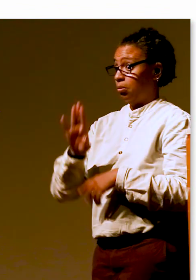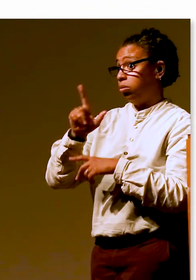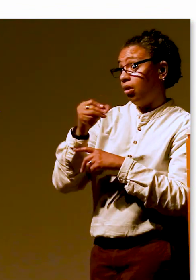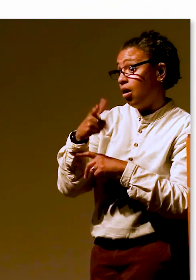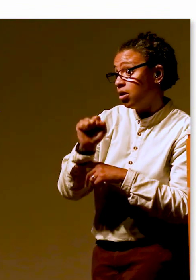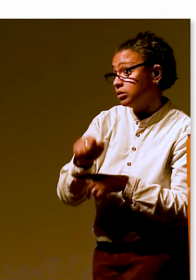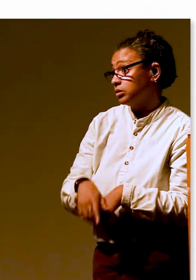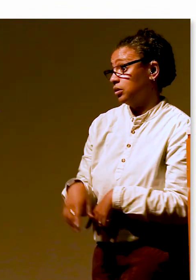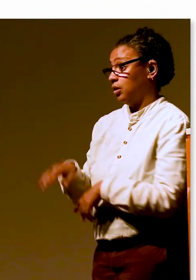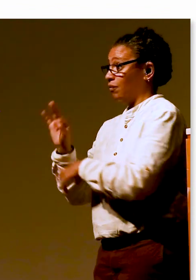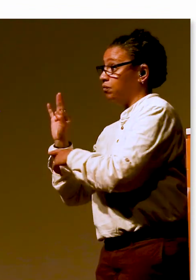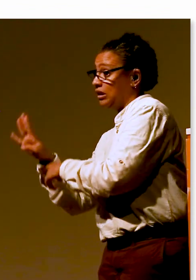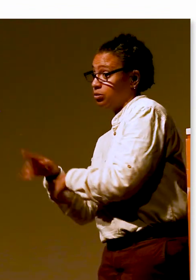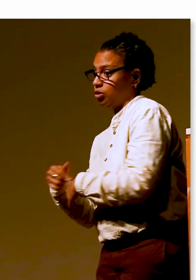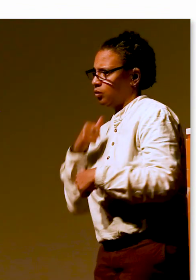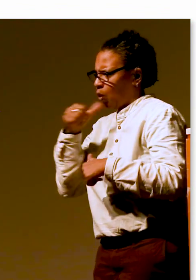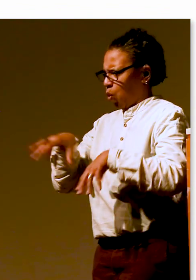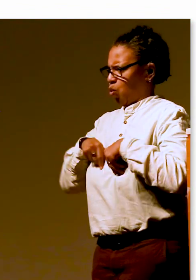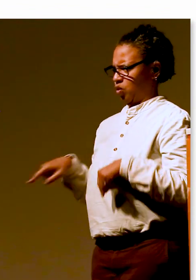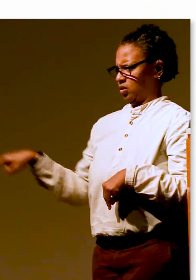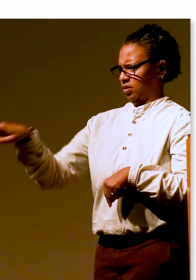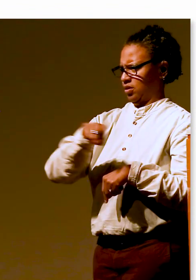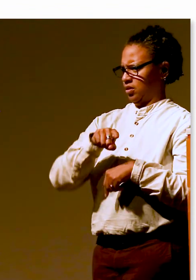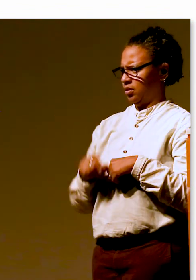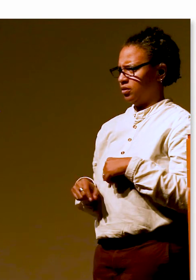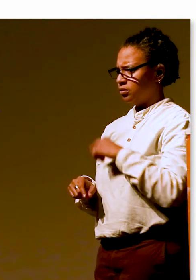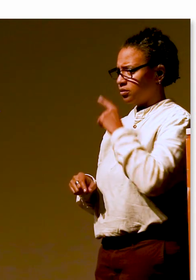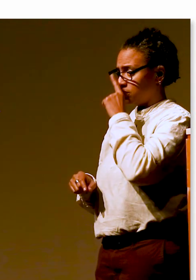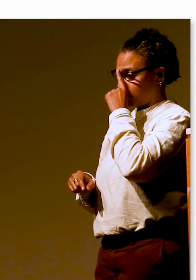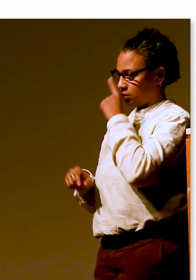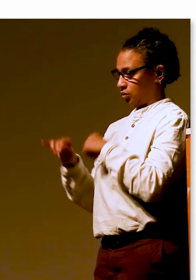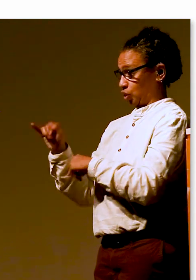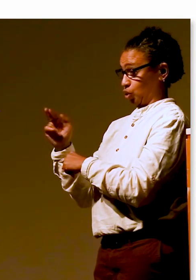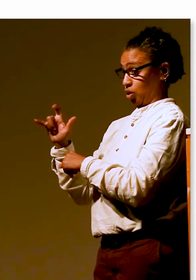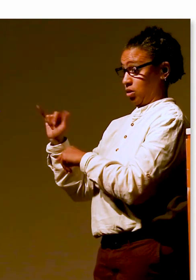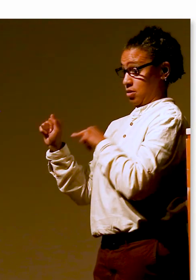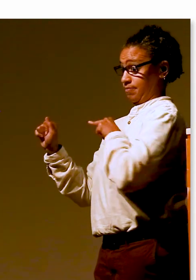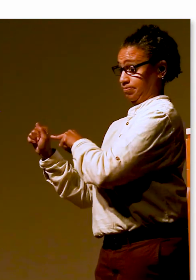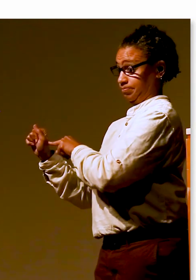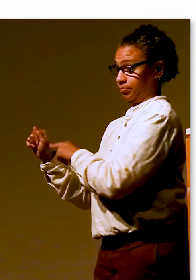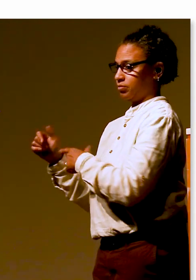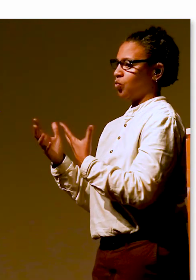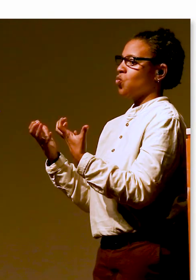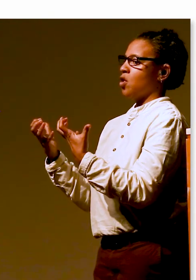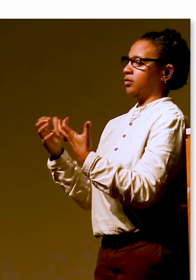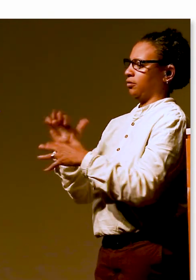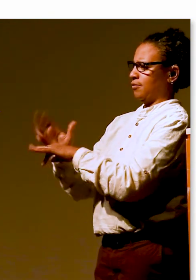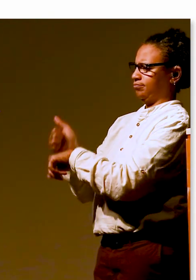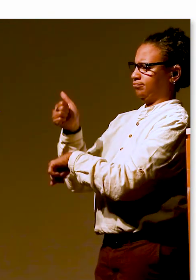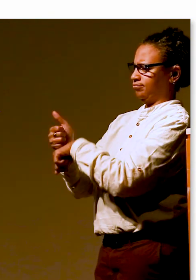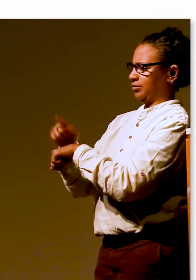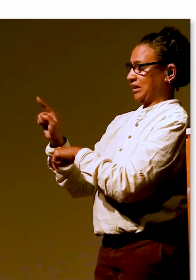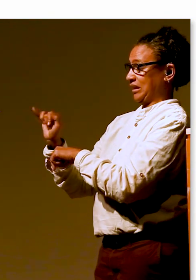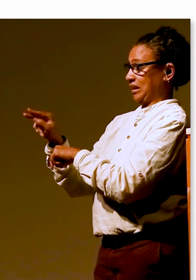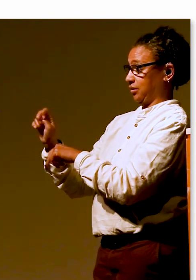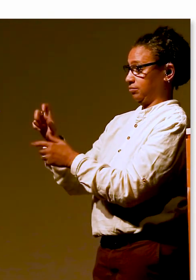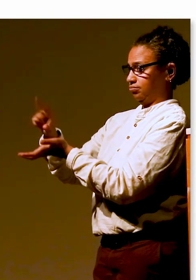and because I'm a masochist, I was like, let's make a book. And so we've been working on this book called Black Futures